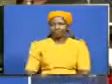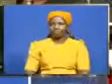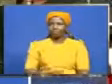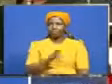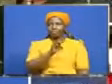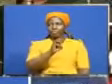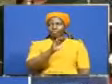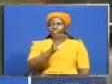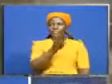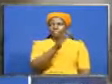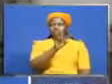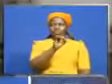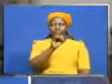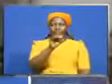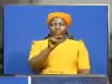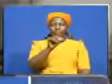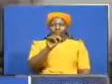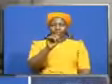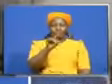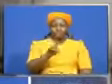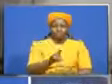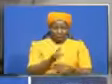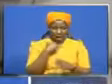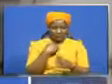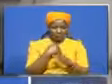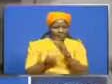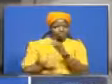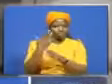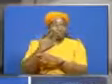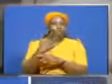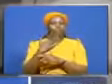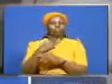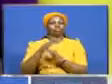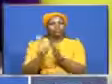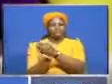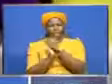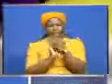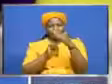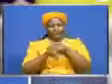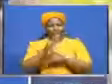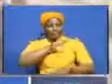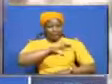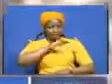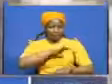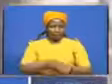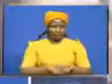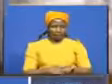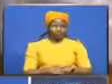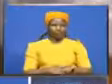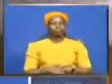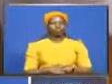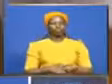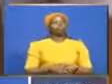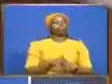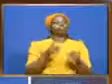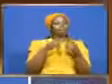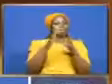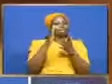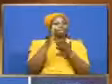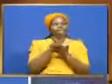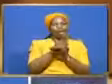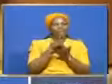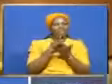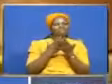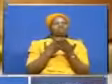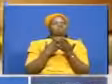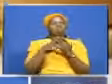McDonald's has tested out a plant-based burger in Canada with Beyond Meat, a producer of plant-based meat. However, shares of Beyond